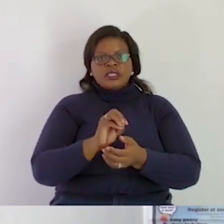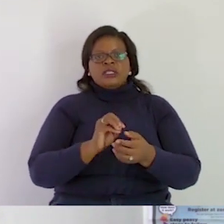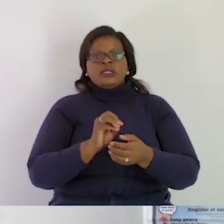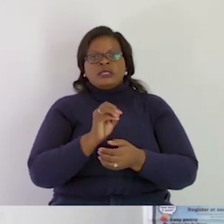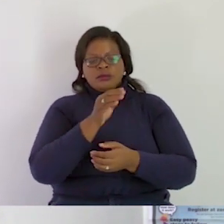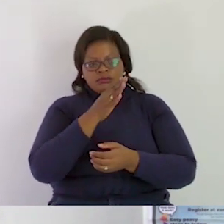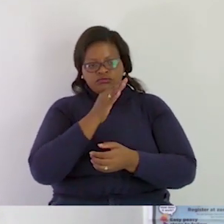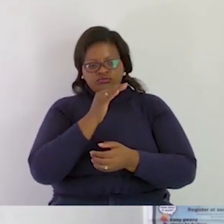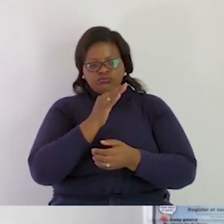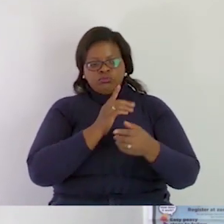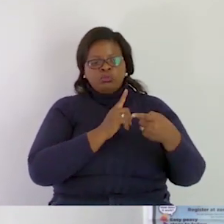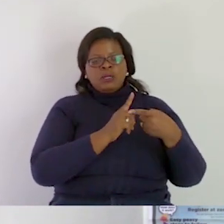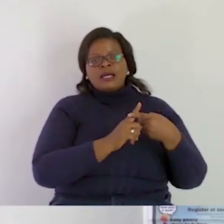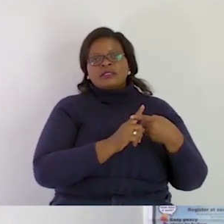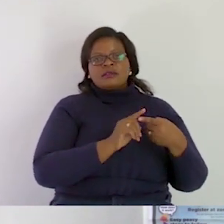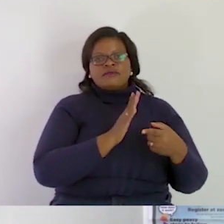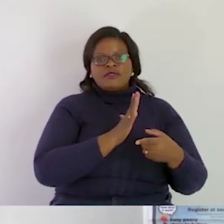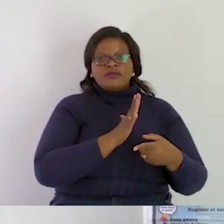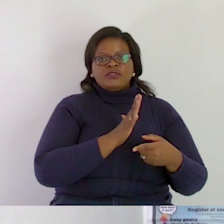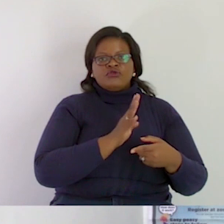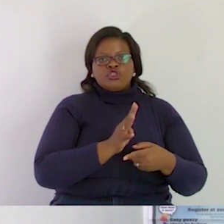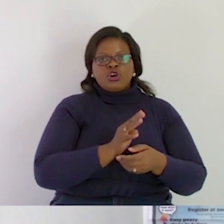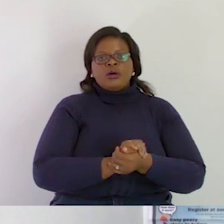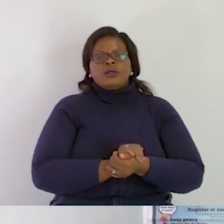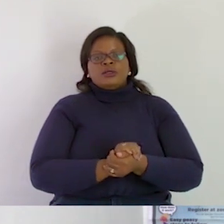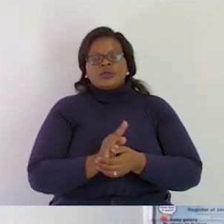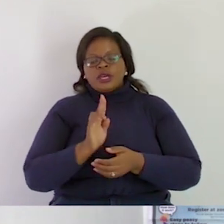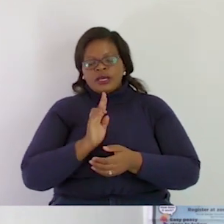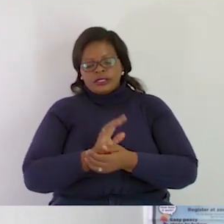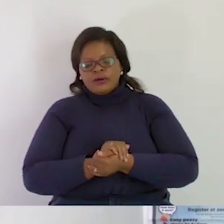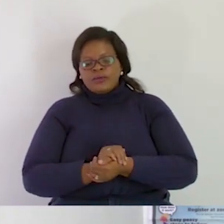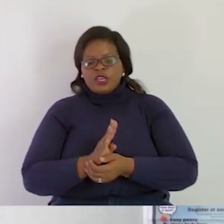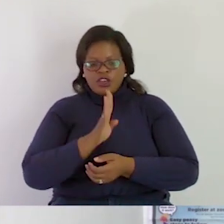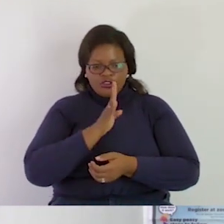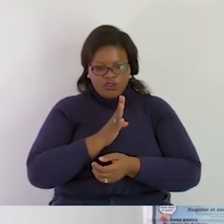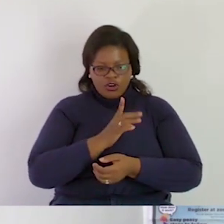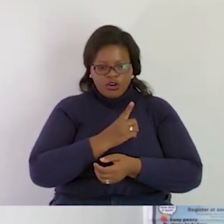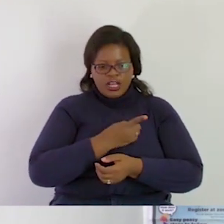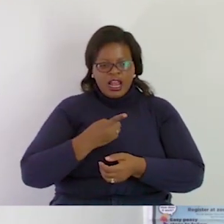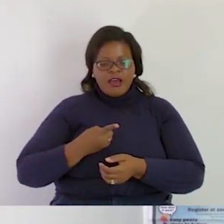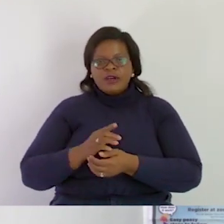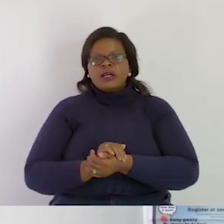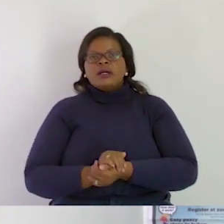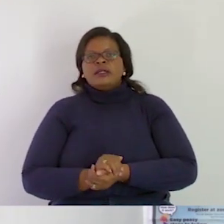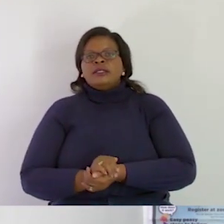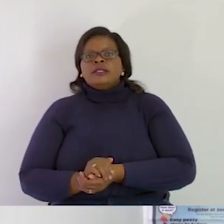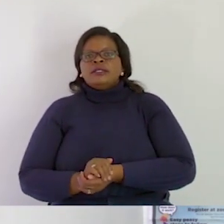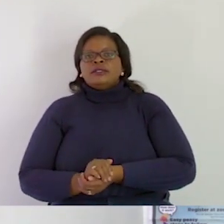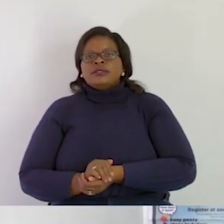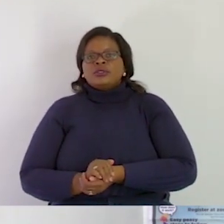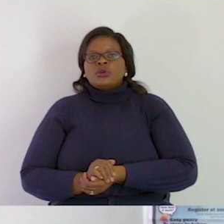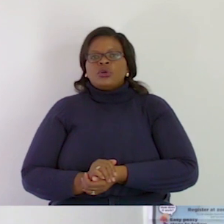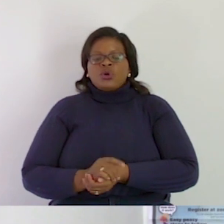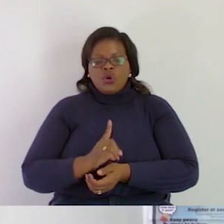60 plus 54, you have 4, you have 11. And then you have 1,